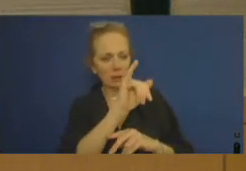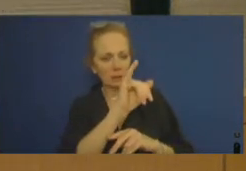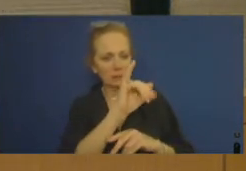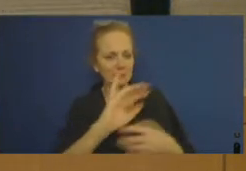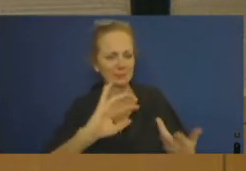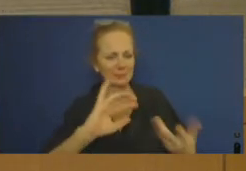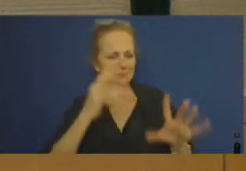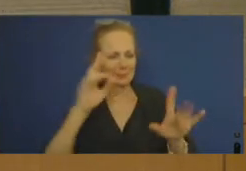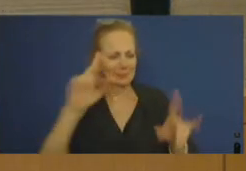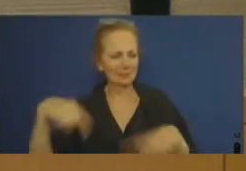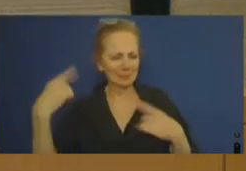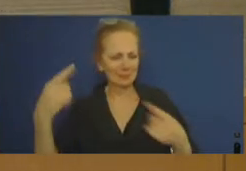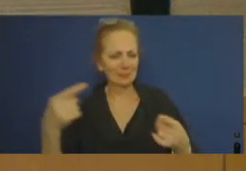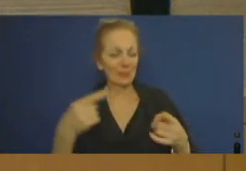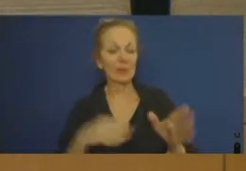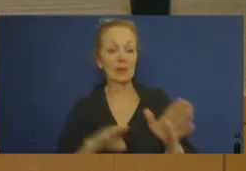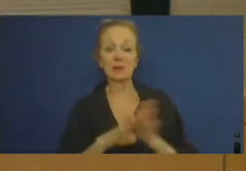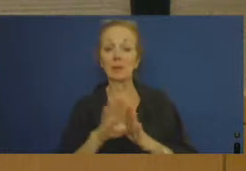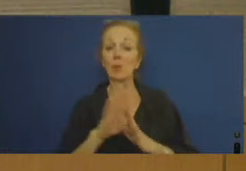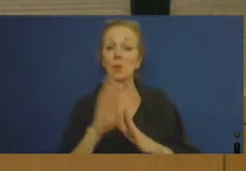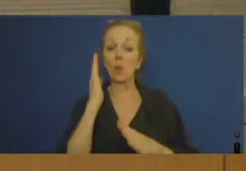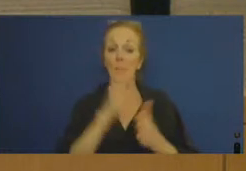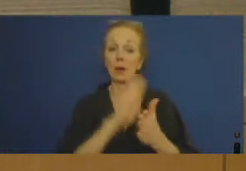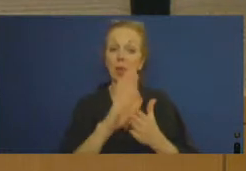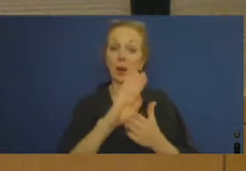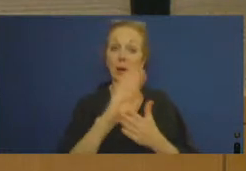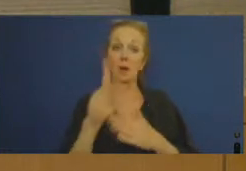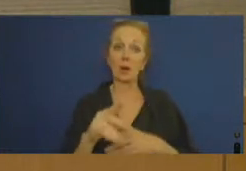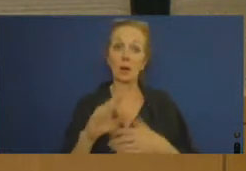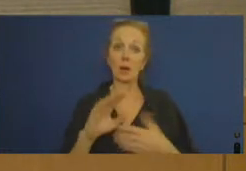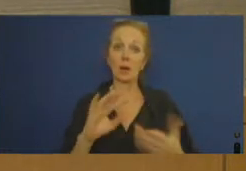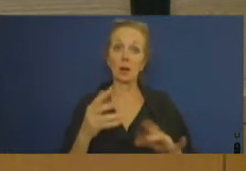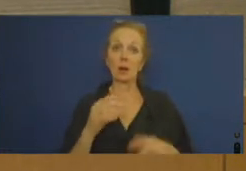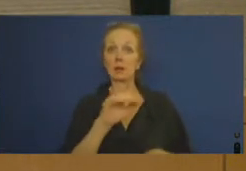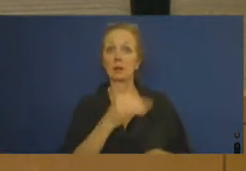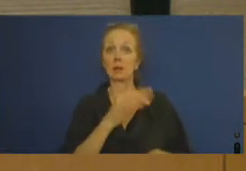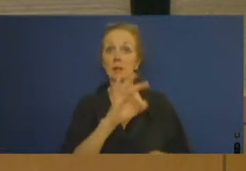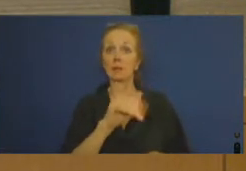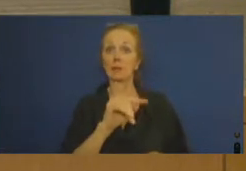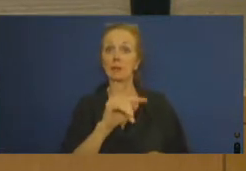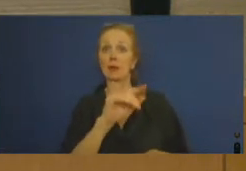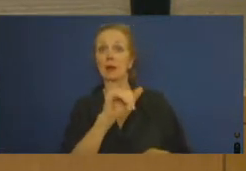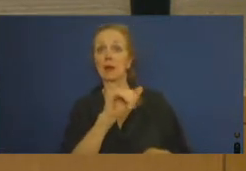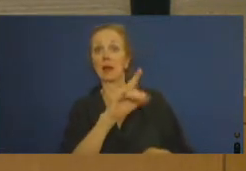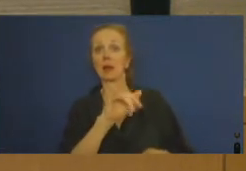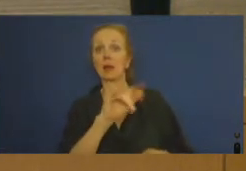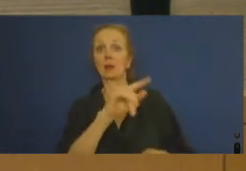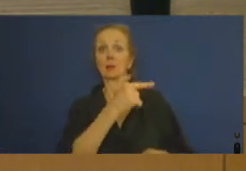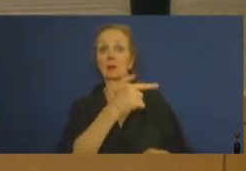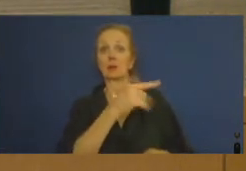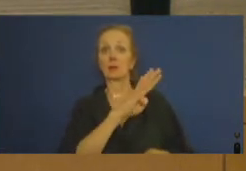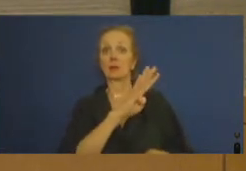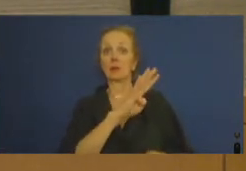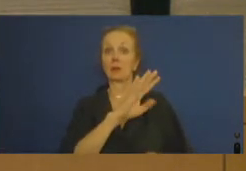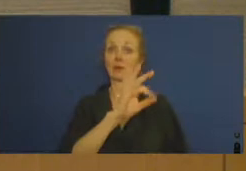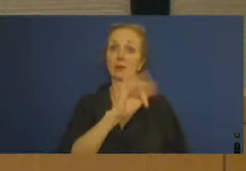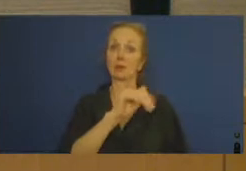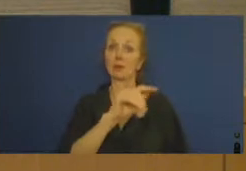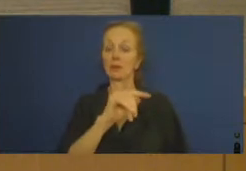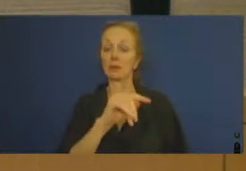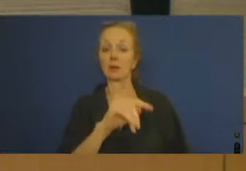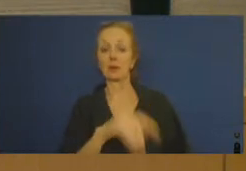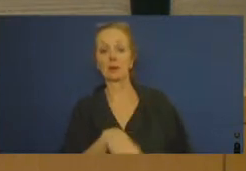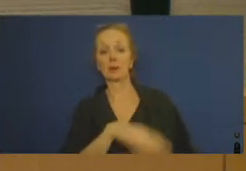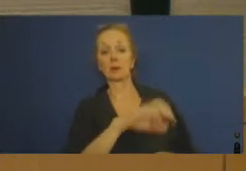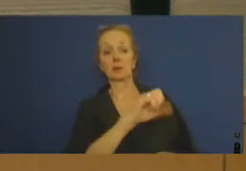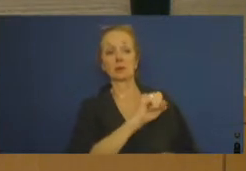this development is going to clean it up, and it's going to turn a 10-foot alley into a 24-foot permanent easement going from Scott to